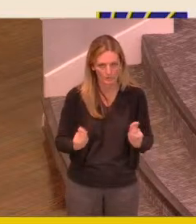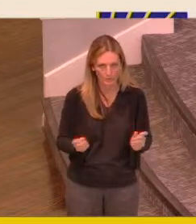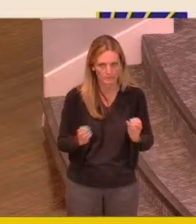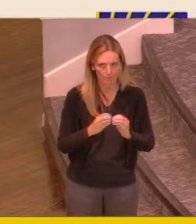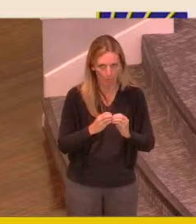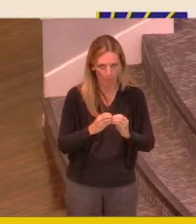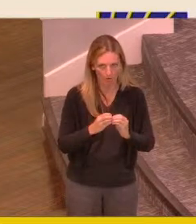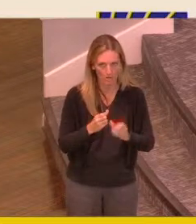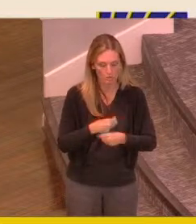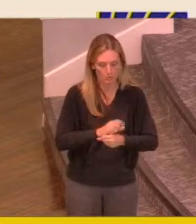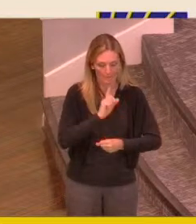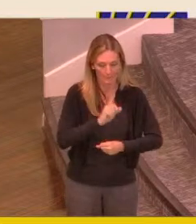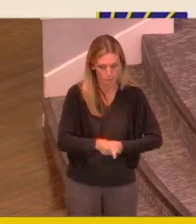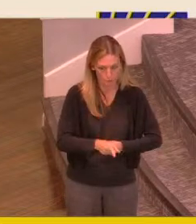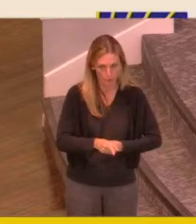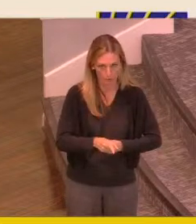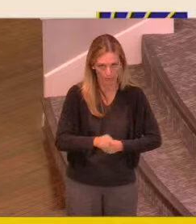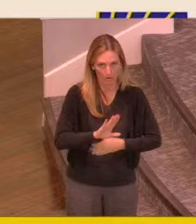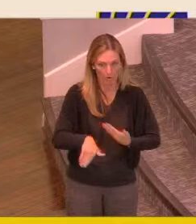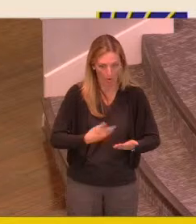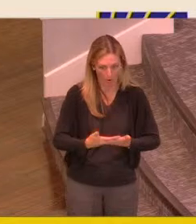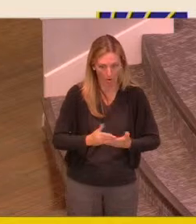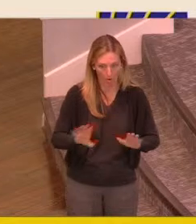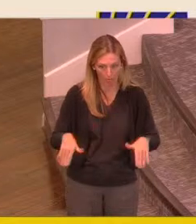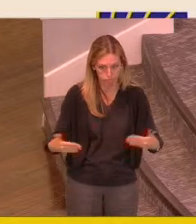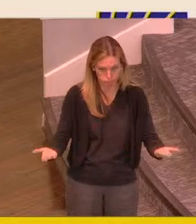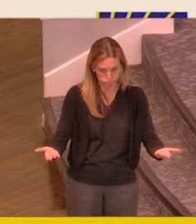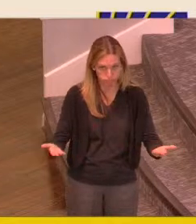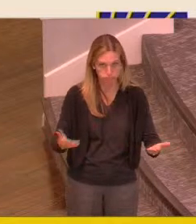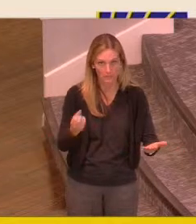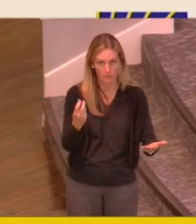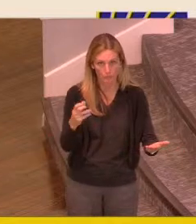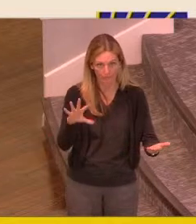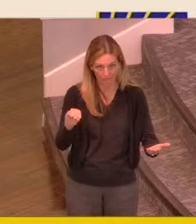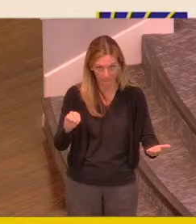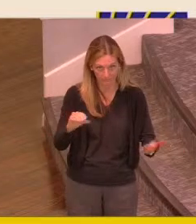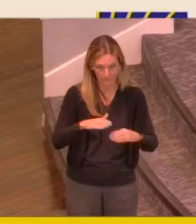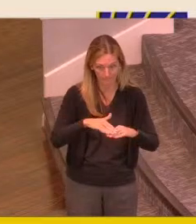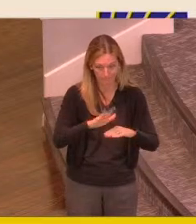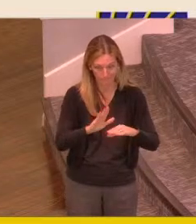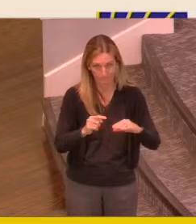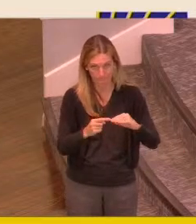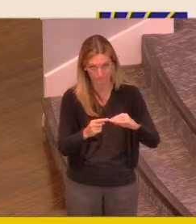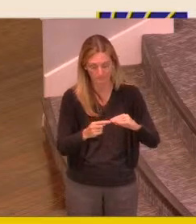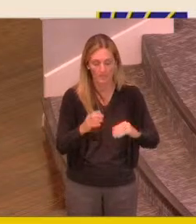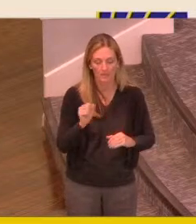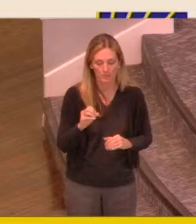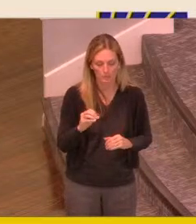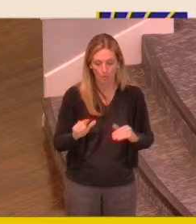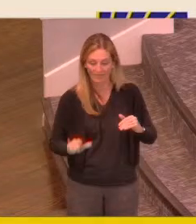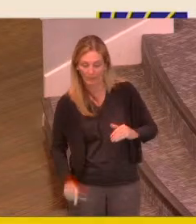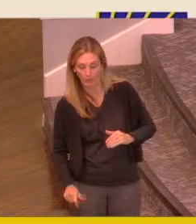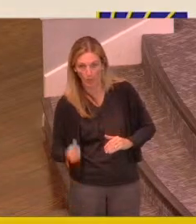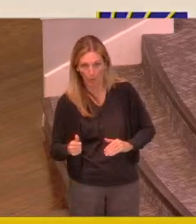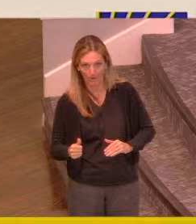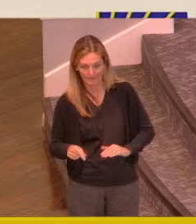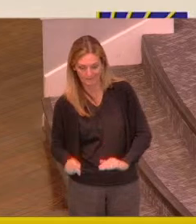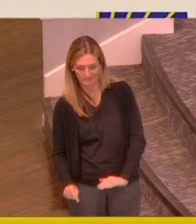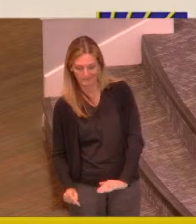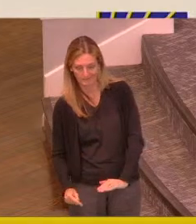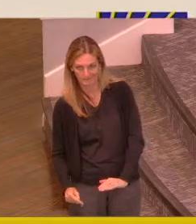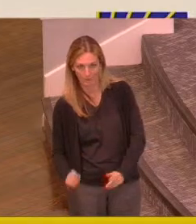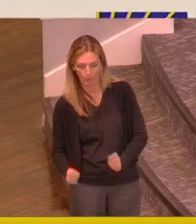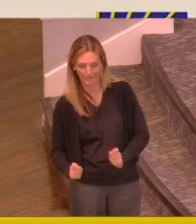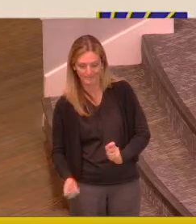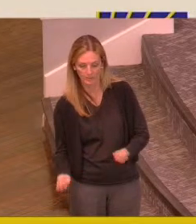that $12.50 minimum, right? So at the very lowest end of our scale, we adjusted a little bit more. So